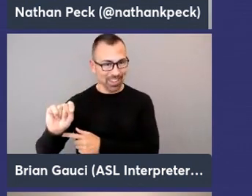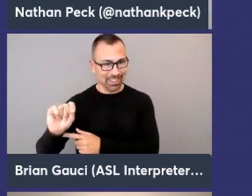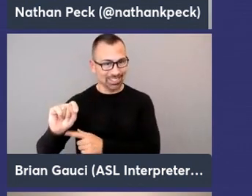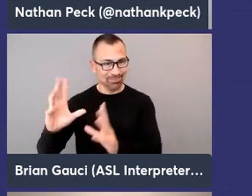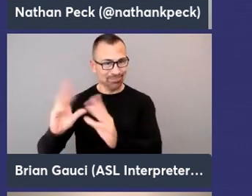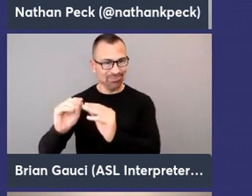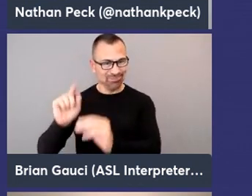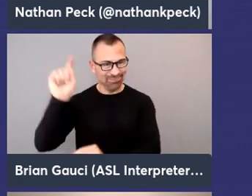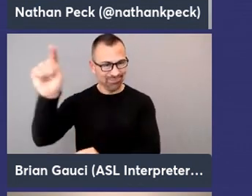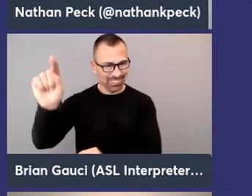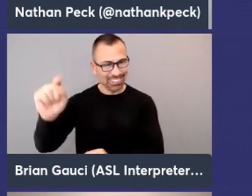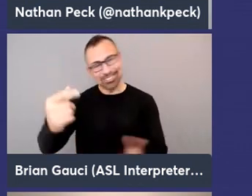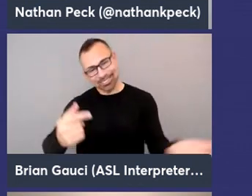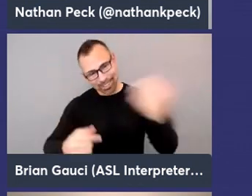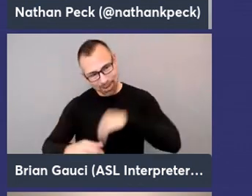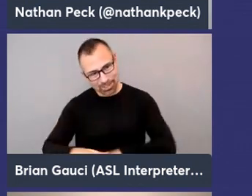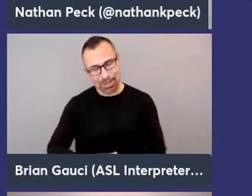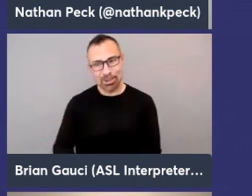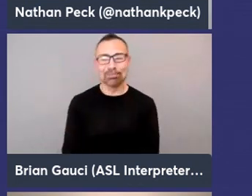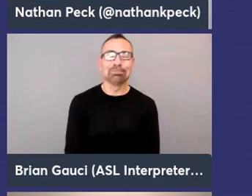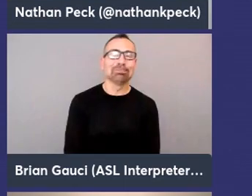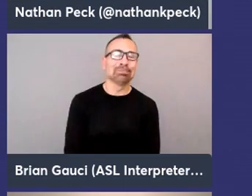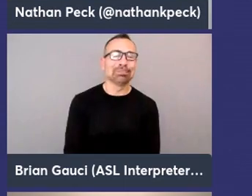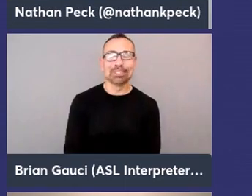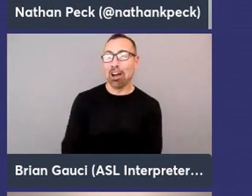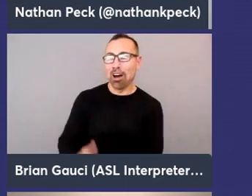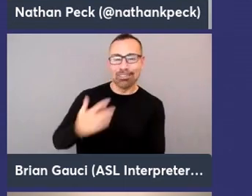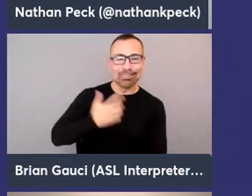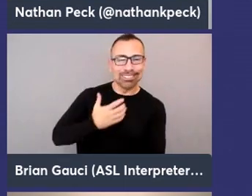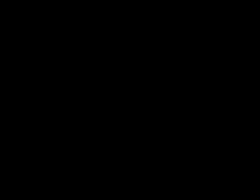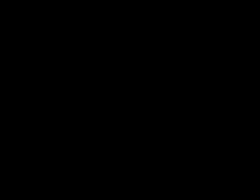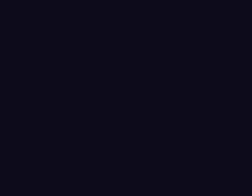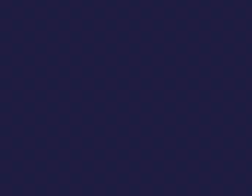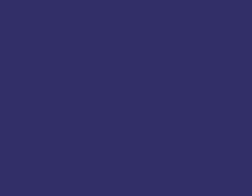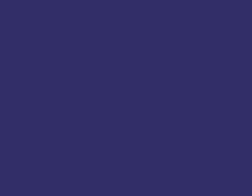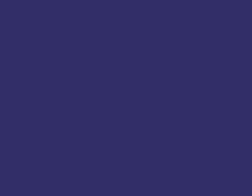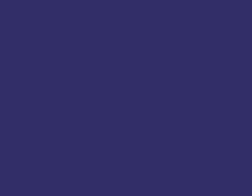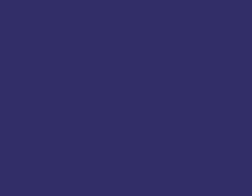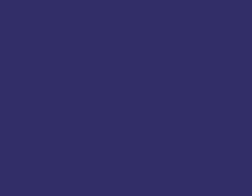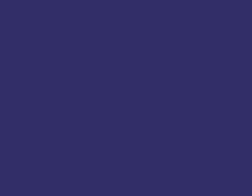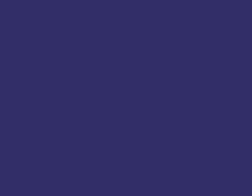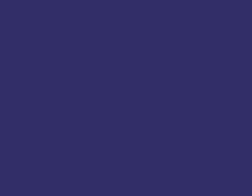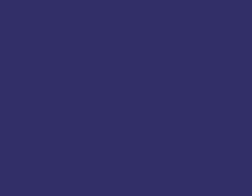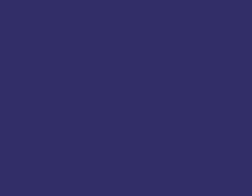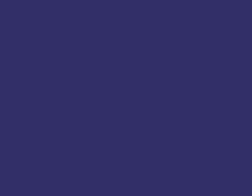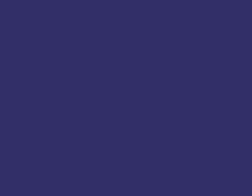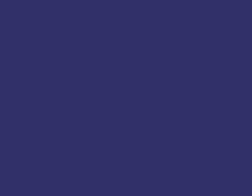there at reInvent too. Thank you. Thanks, everyone. Thank Thanks you. for. Thanks.